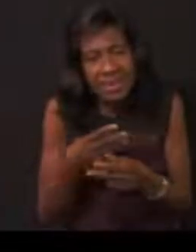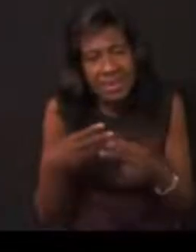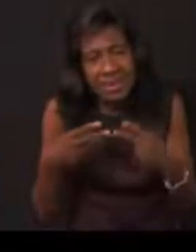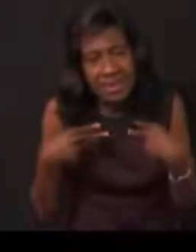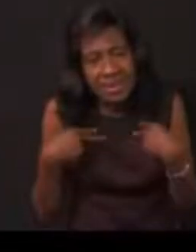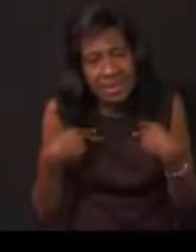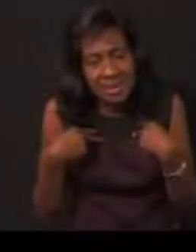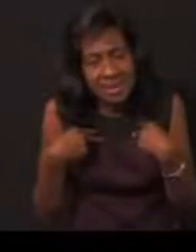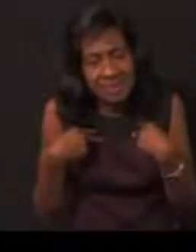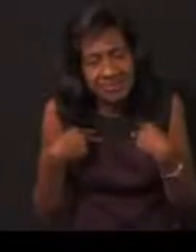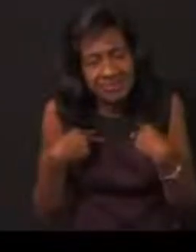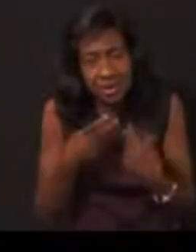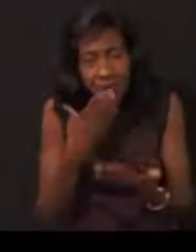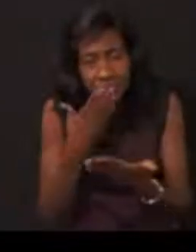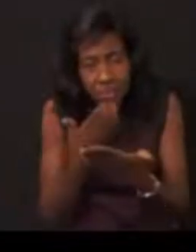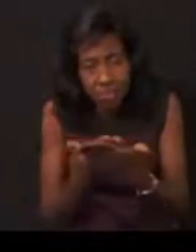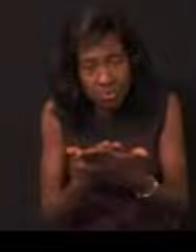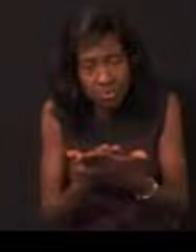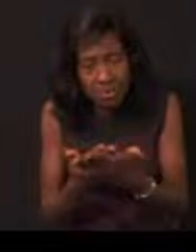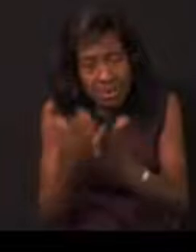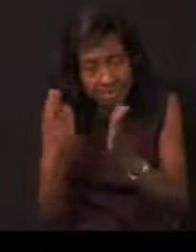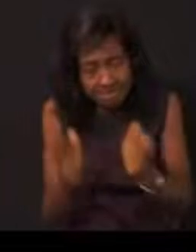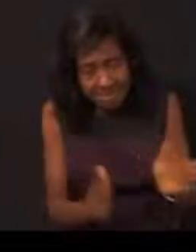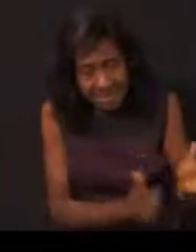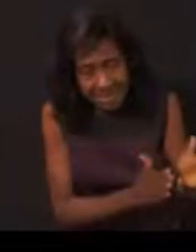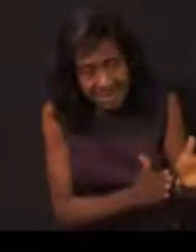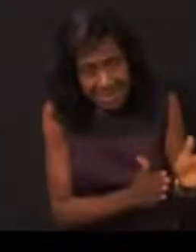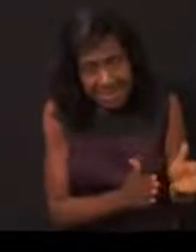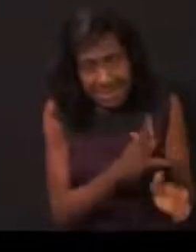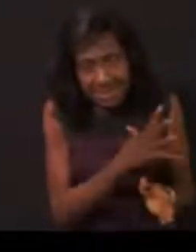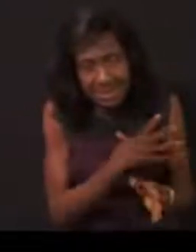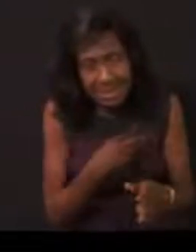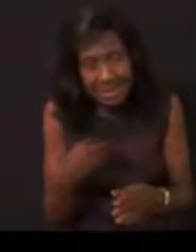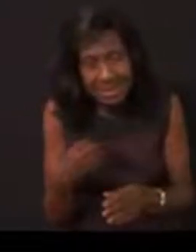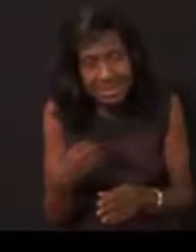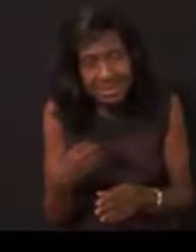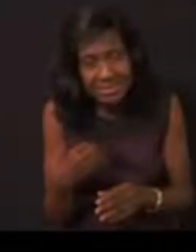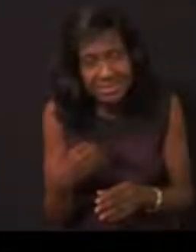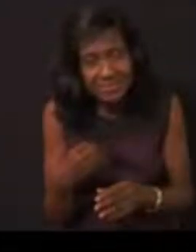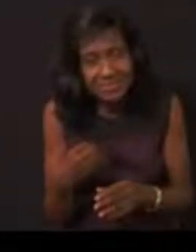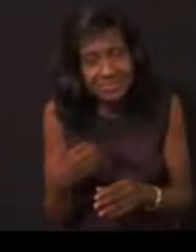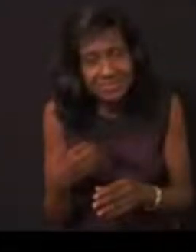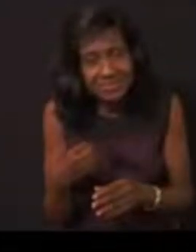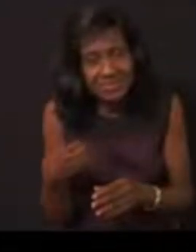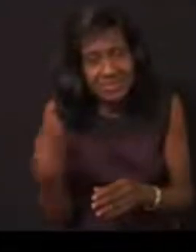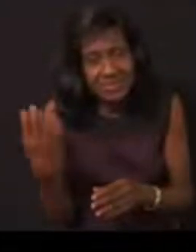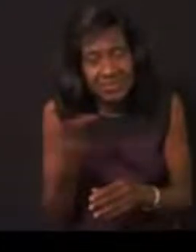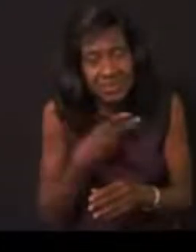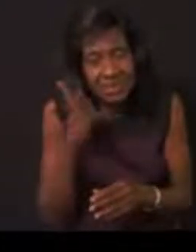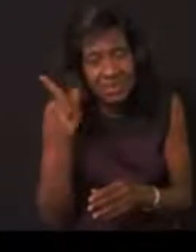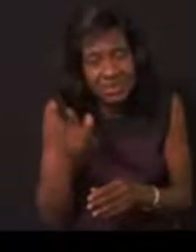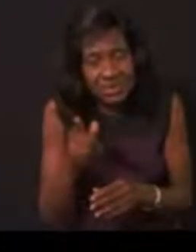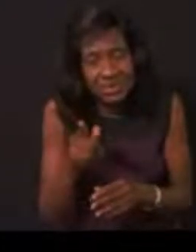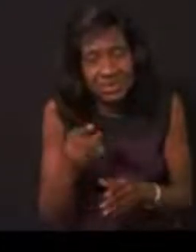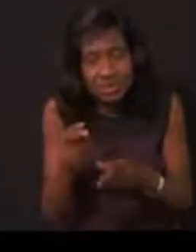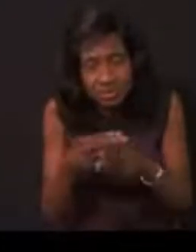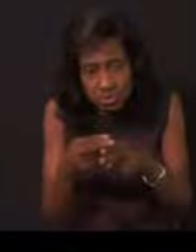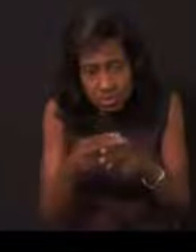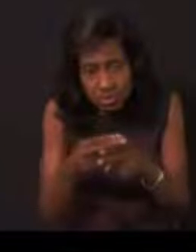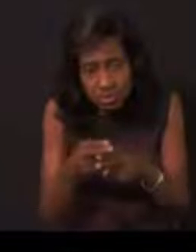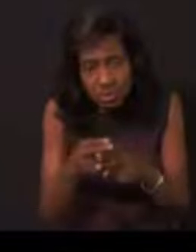resilience of our reopening plan, and we are very close to finalizing that. The